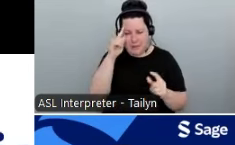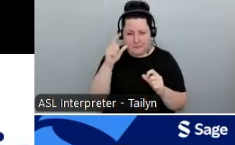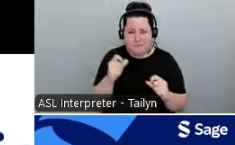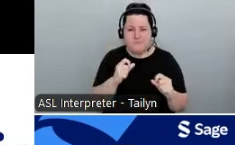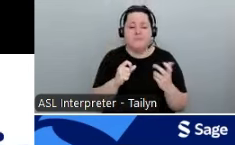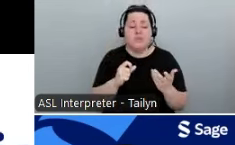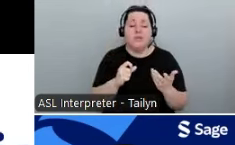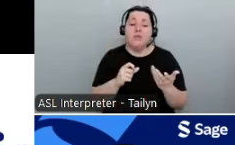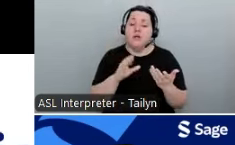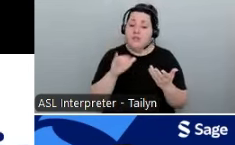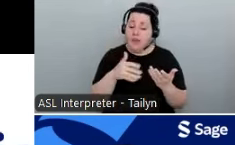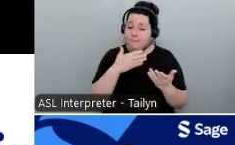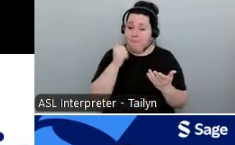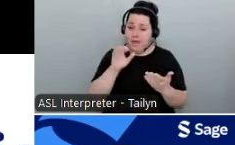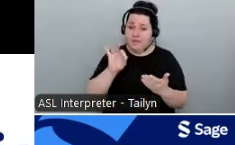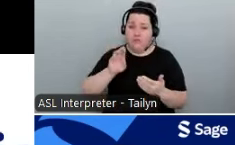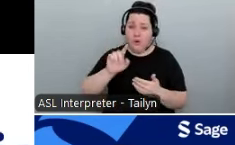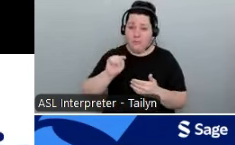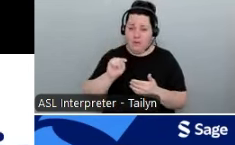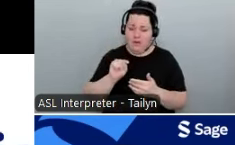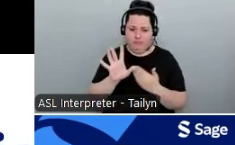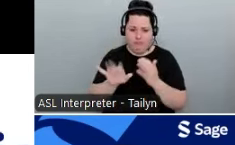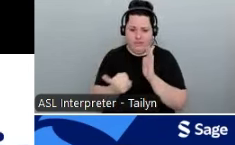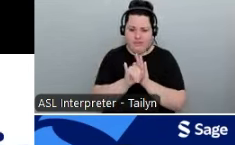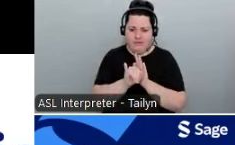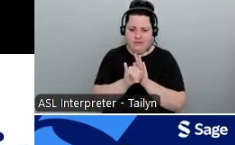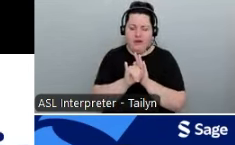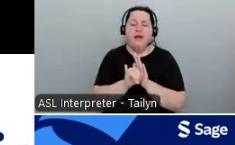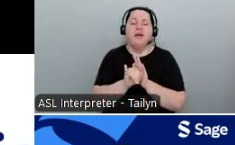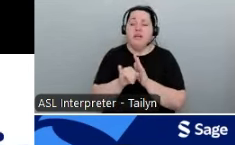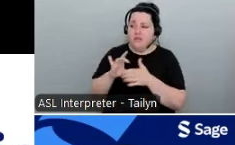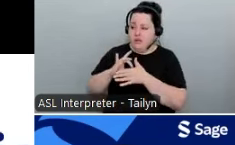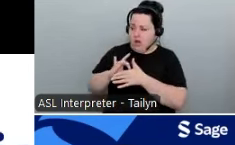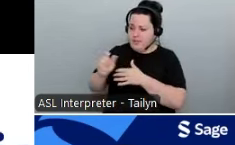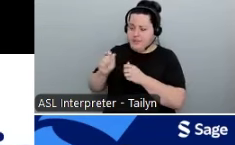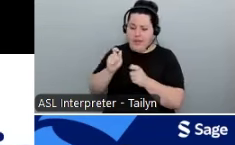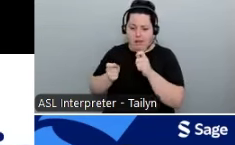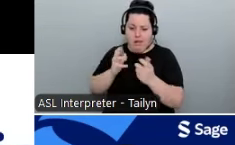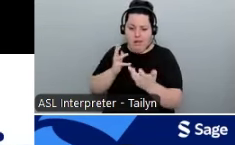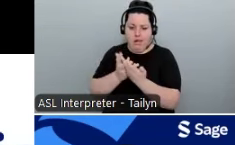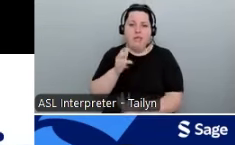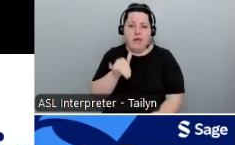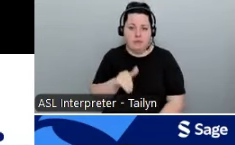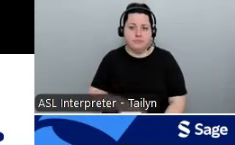the best format for your work and tailor your content accordingly.